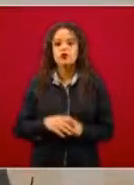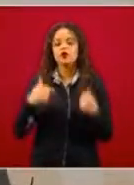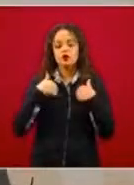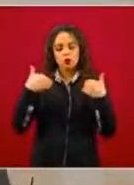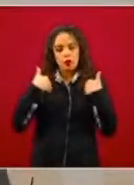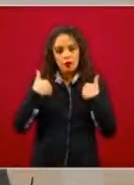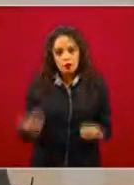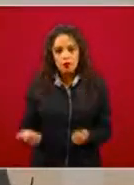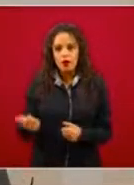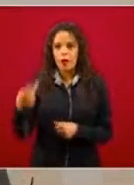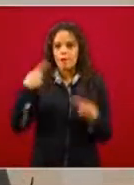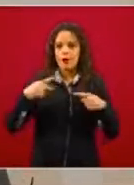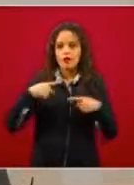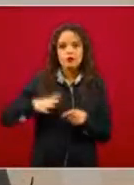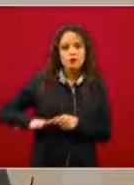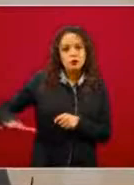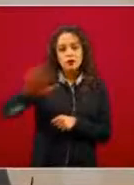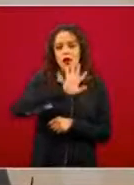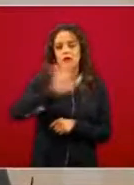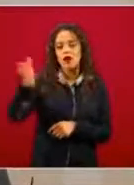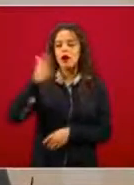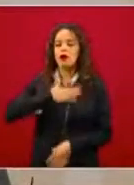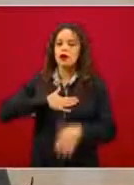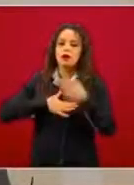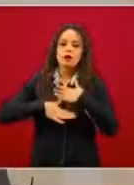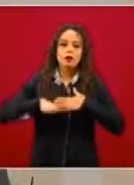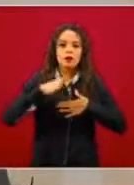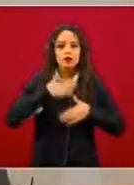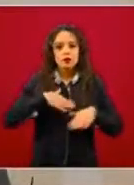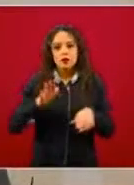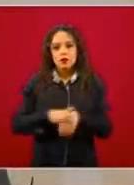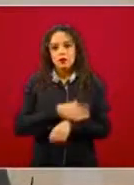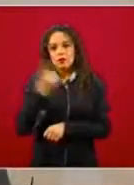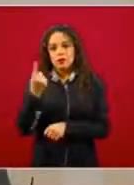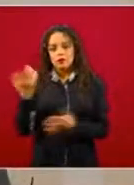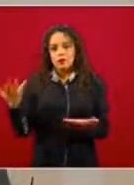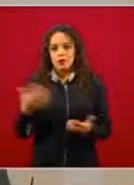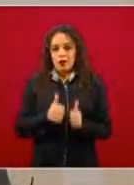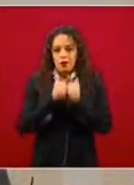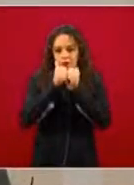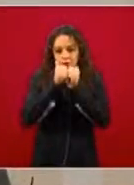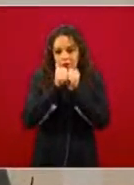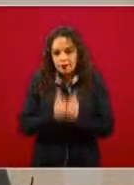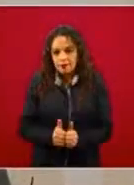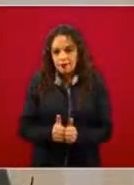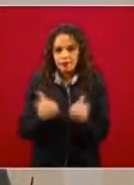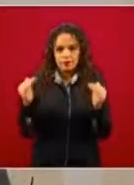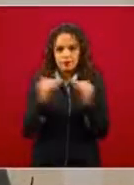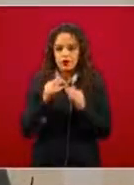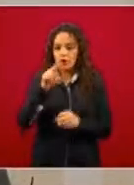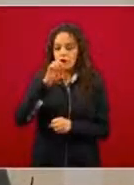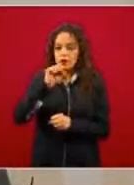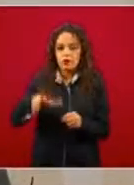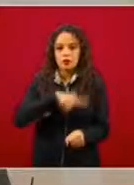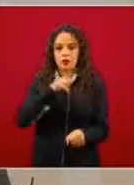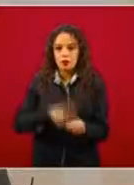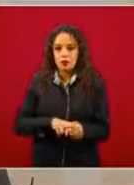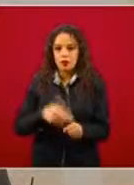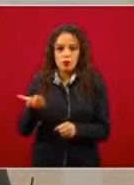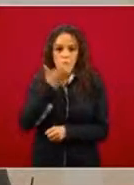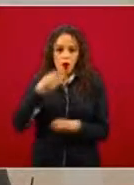está We sofocada do por understand that lo a que implica larger este number of the periodo population is already anormal tired de la and vida probably pública y de la vida surpassed privada